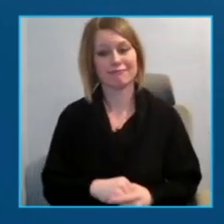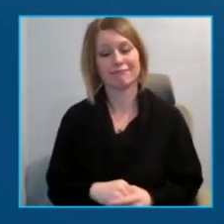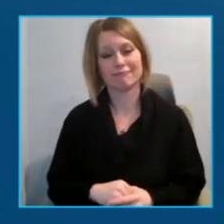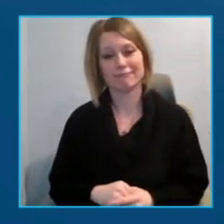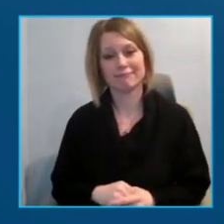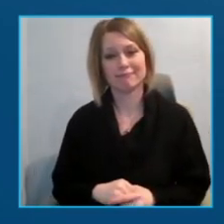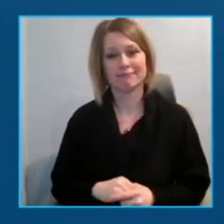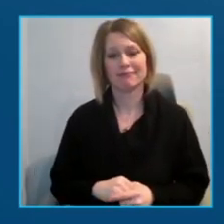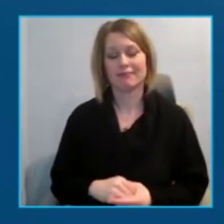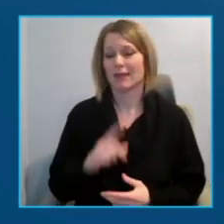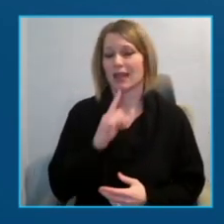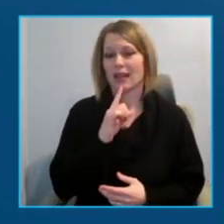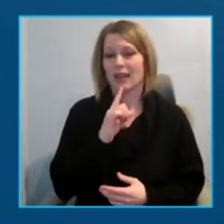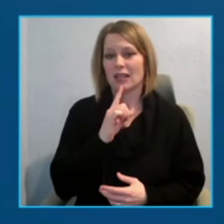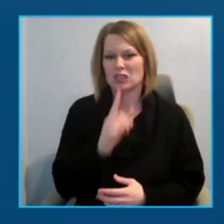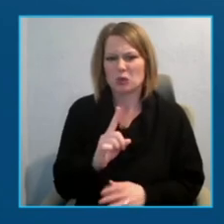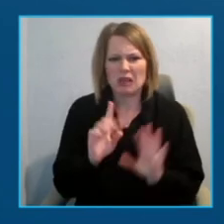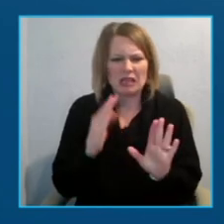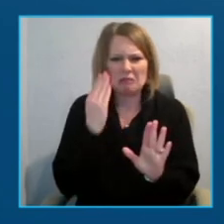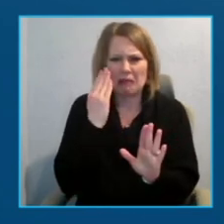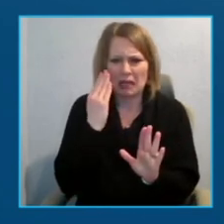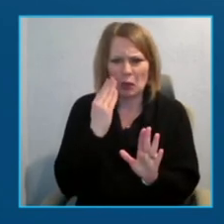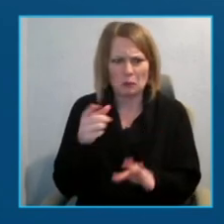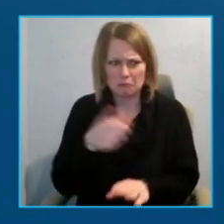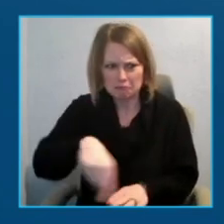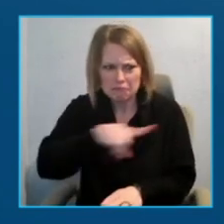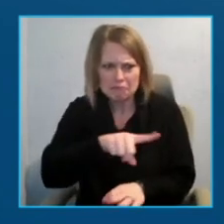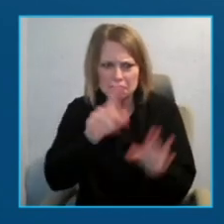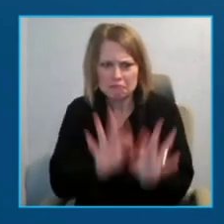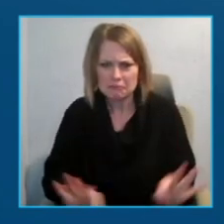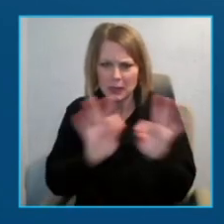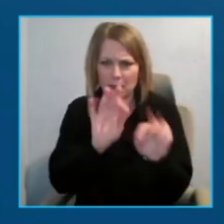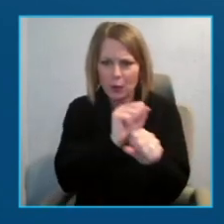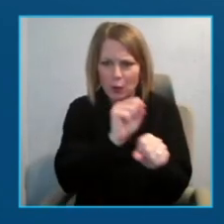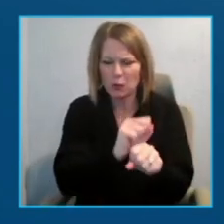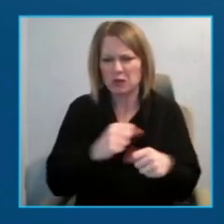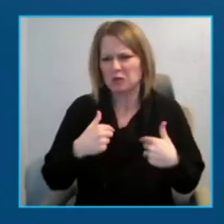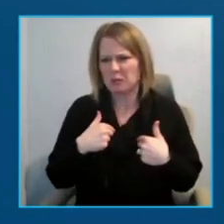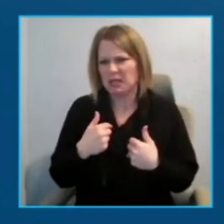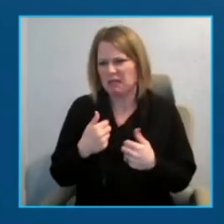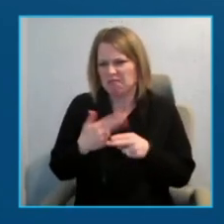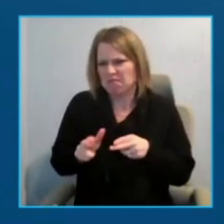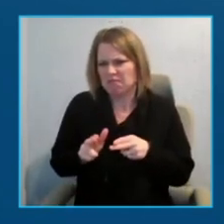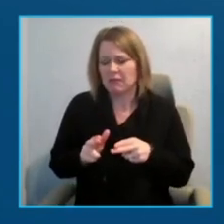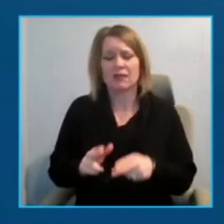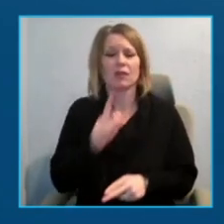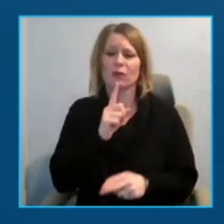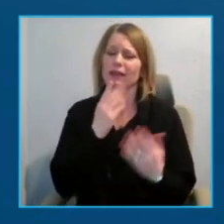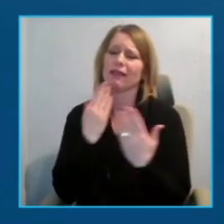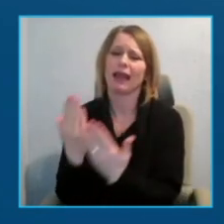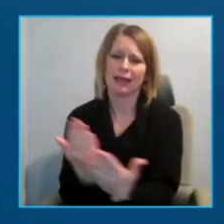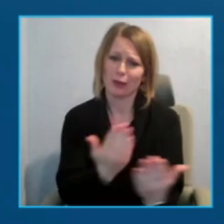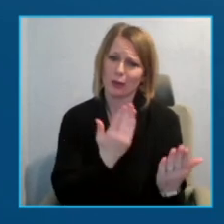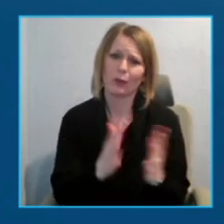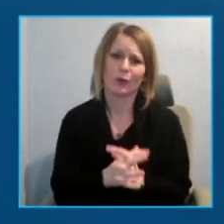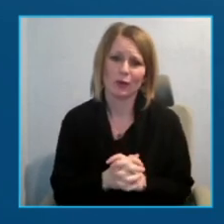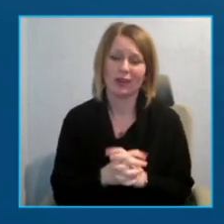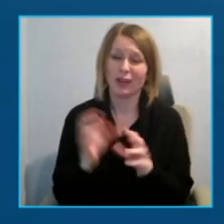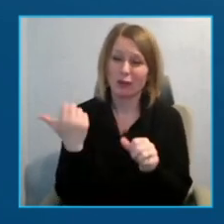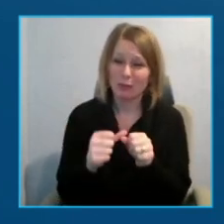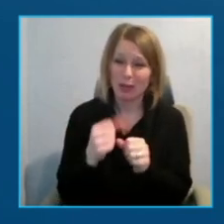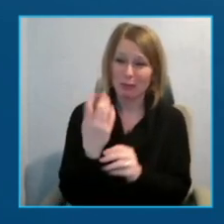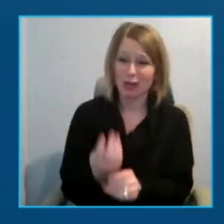I only want to take a few minutes here because you have important work to do. I really want to say thank you to all of you. Remember where we were 4 years ago.